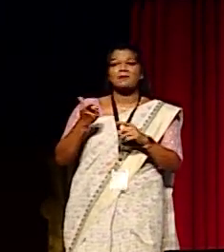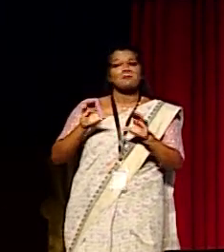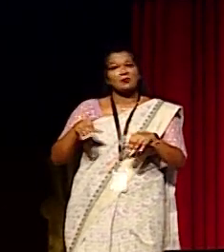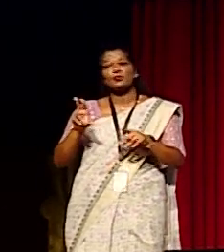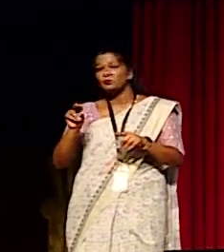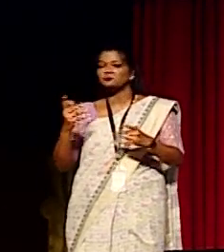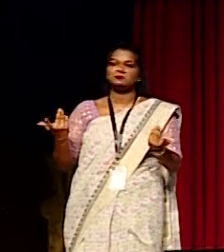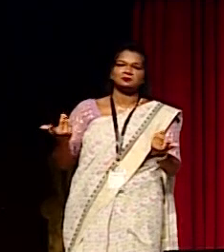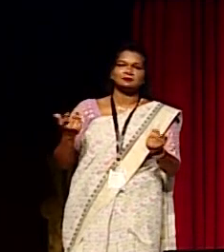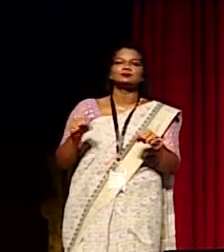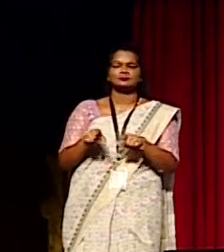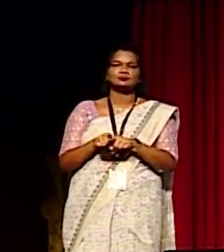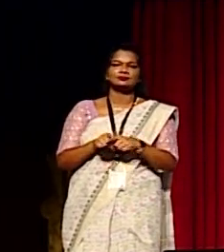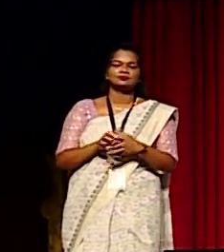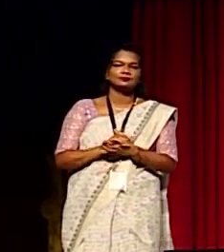wear shoes.